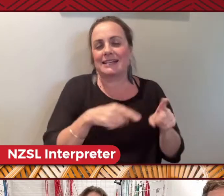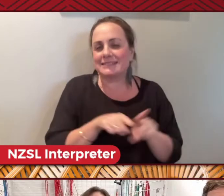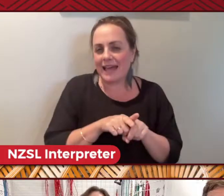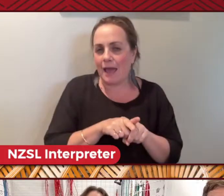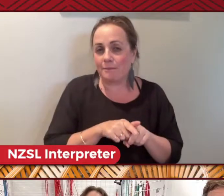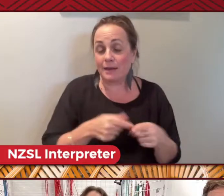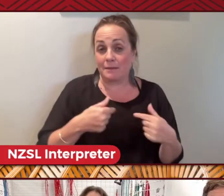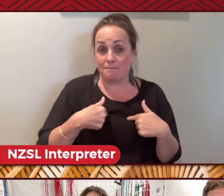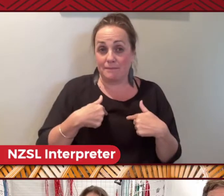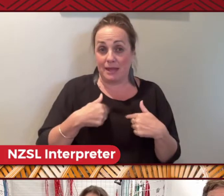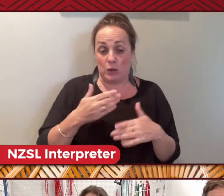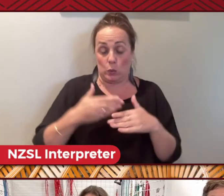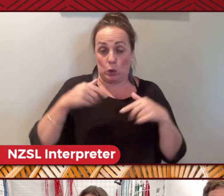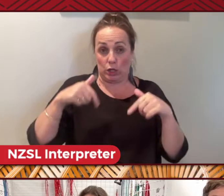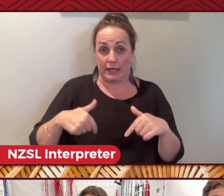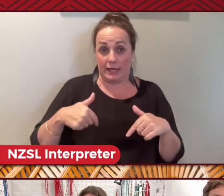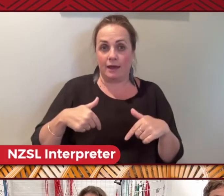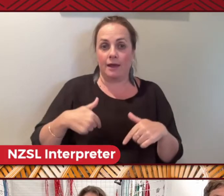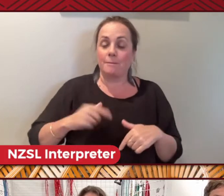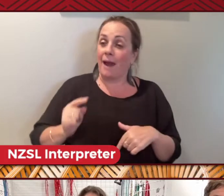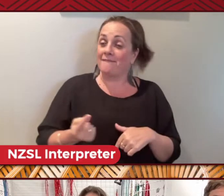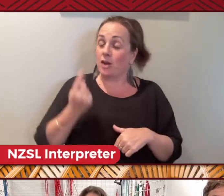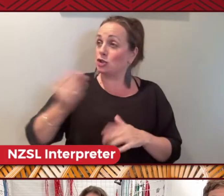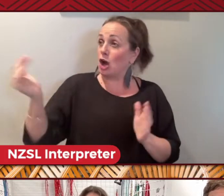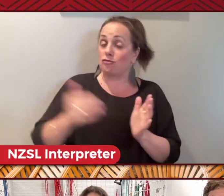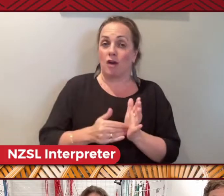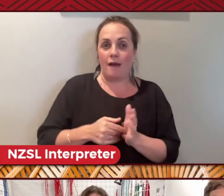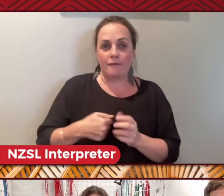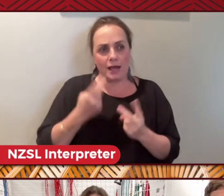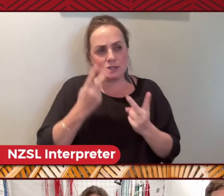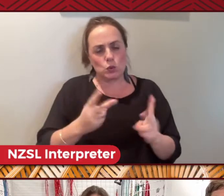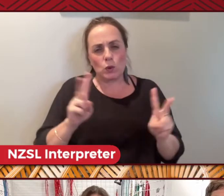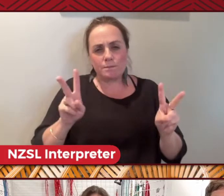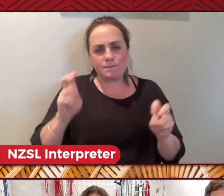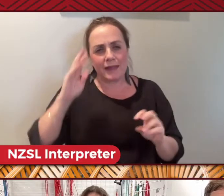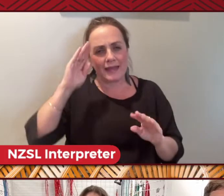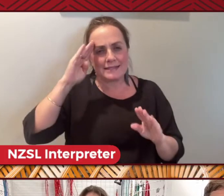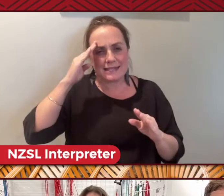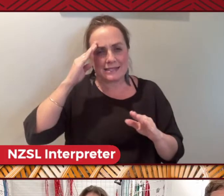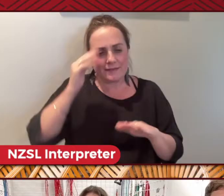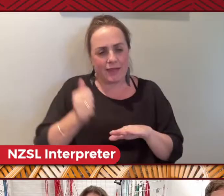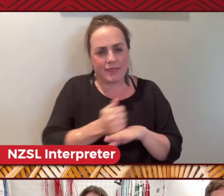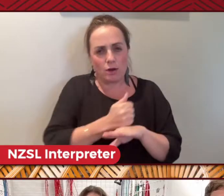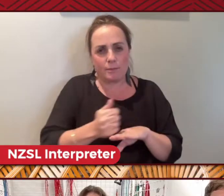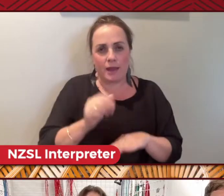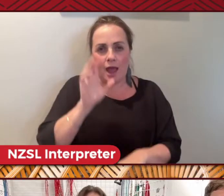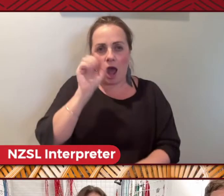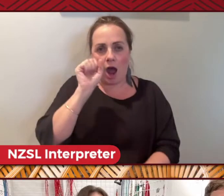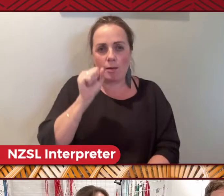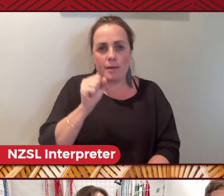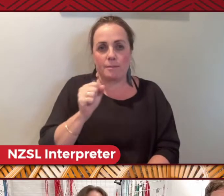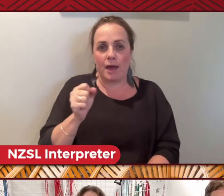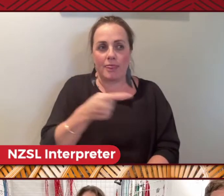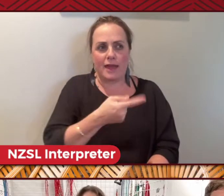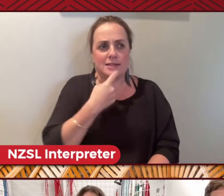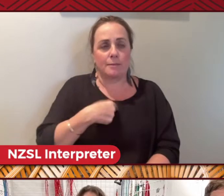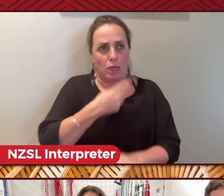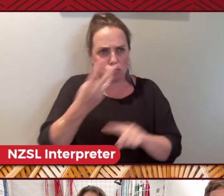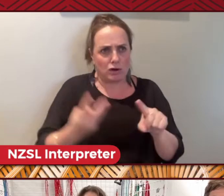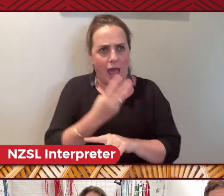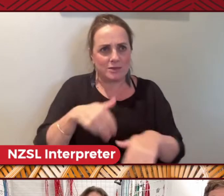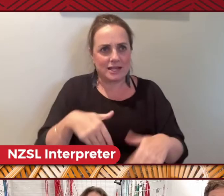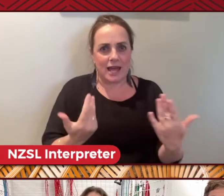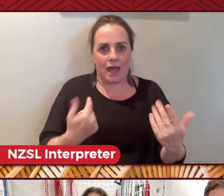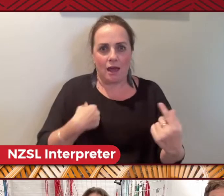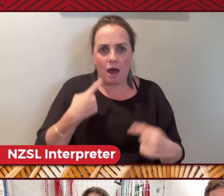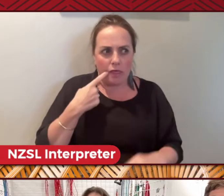as a practitioner, when I first came into this space, seeing intensive therapy, I remember being told 3 hours a day, and I couldn't believe it, because I would never